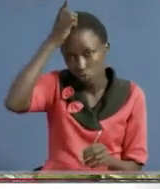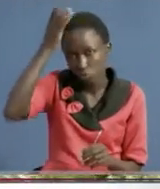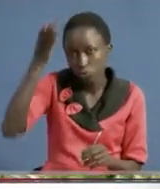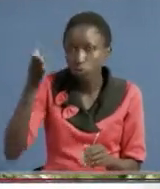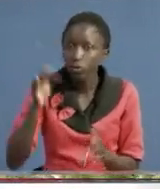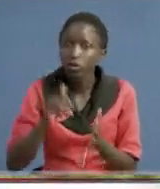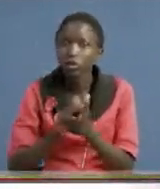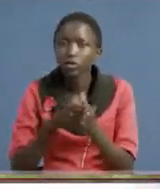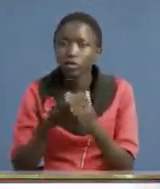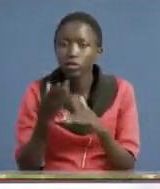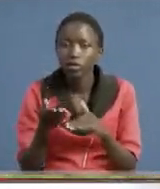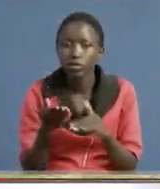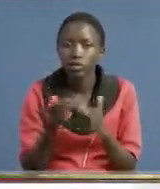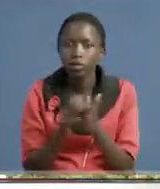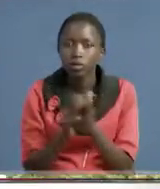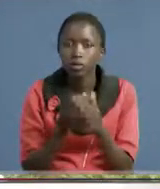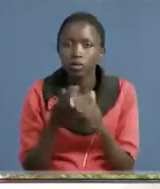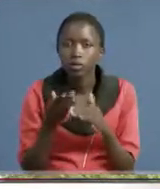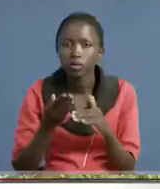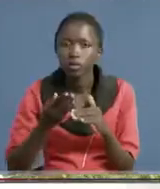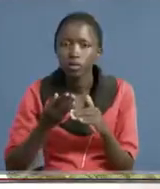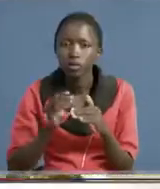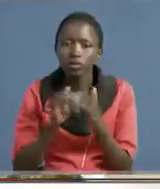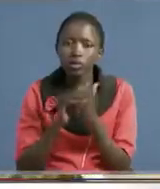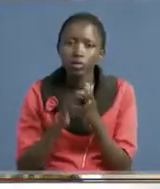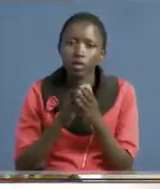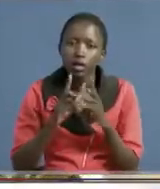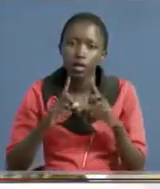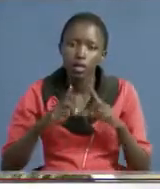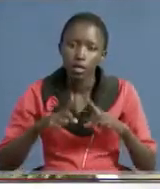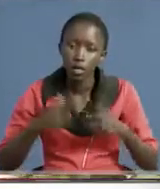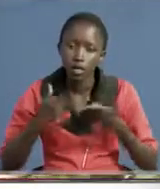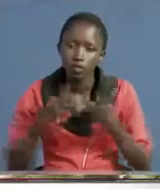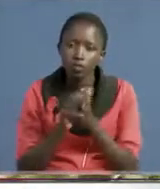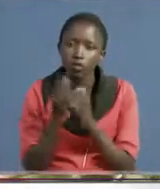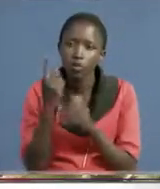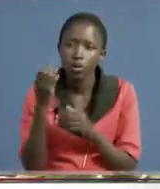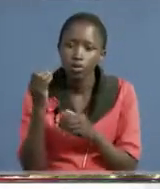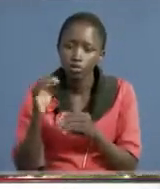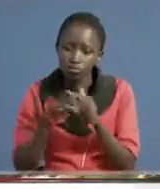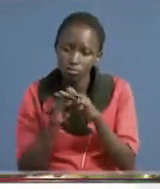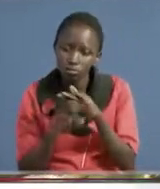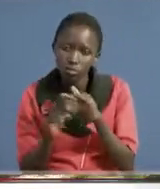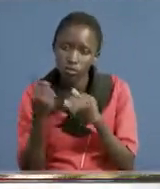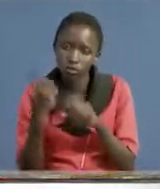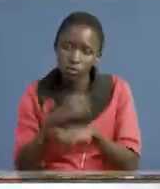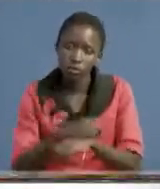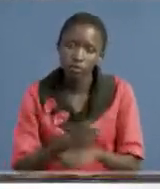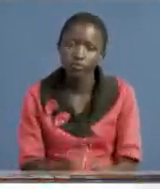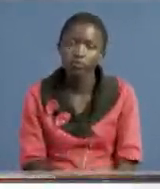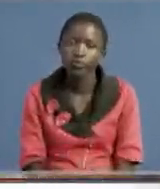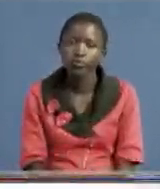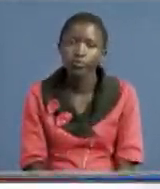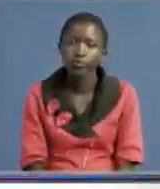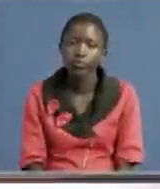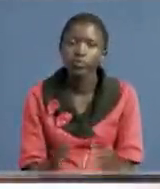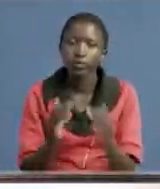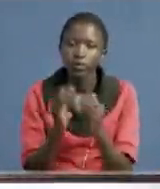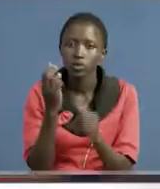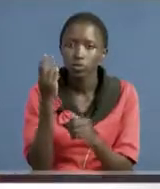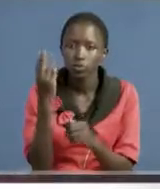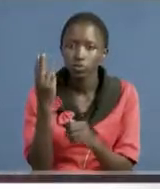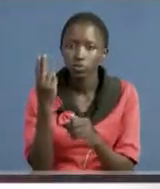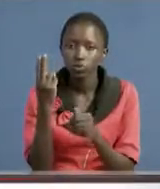constituency where most families, if lucky, live on less than 100 Kenyan shillings a day. We meet